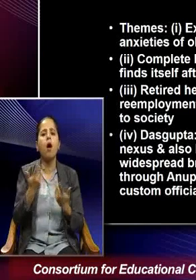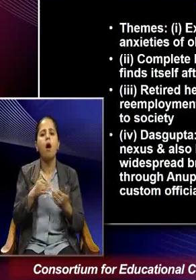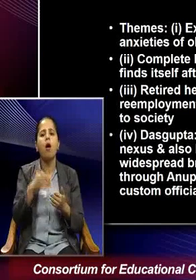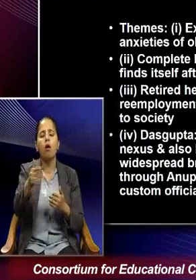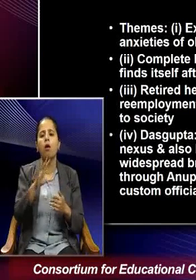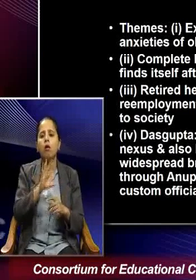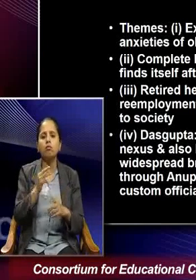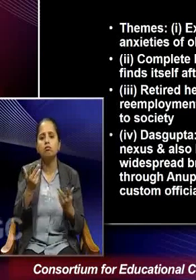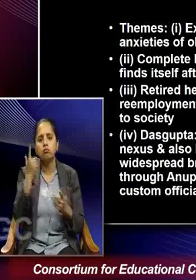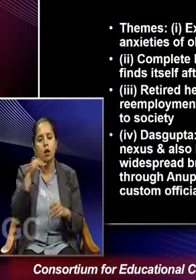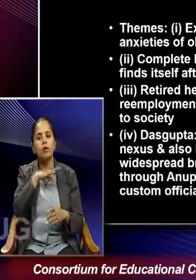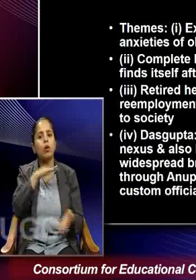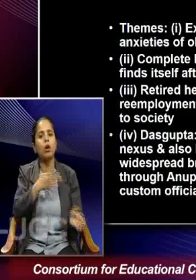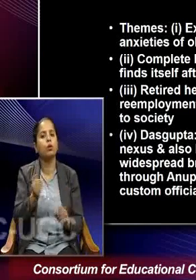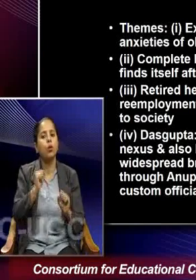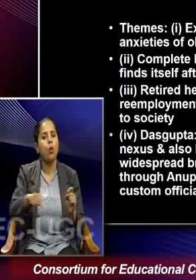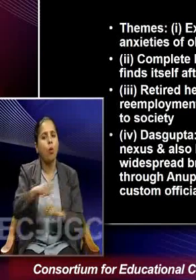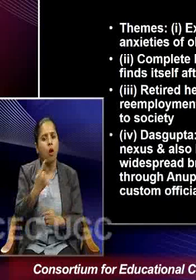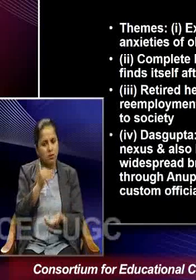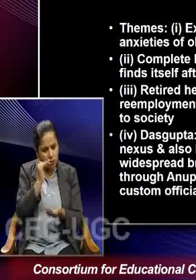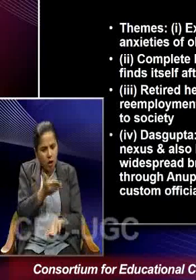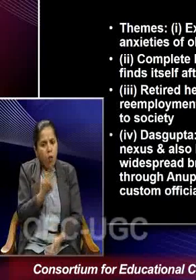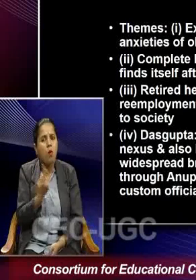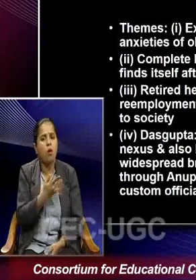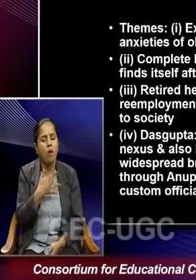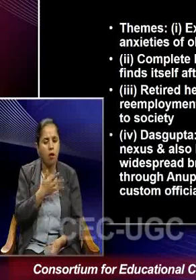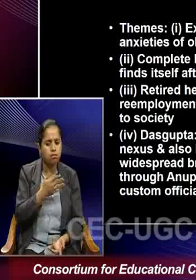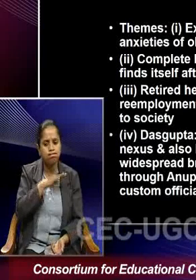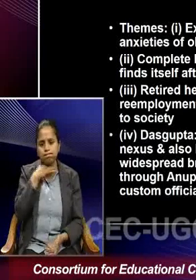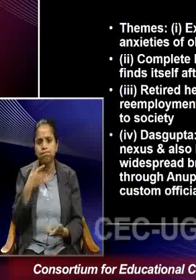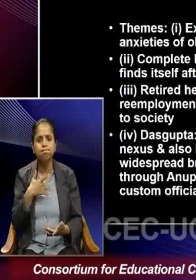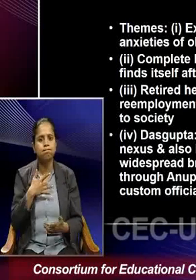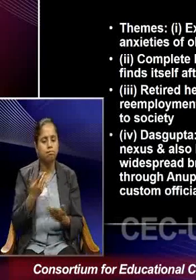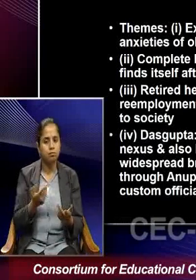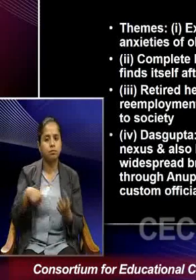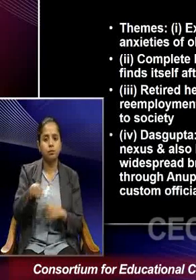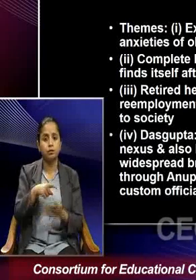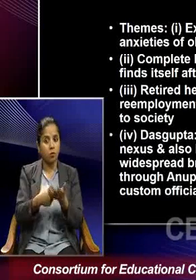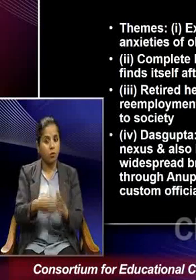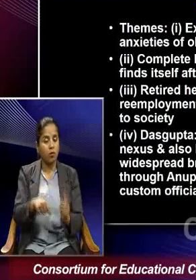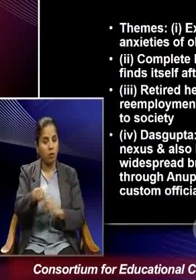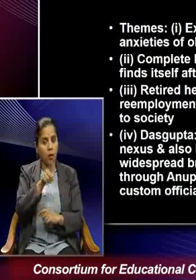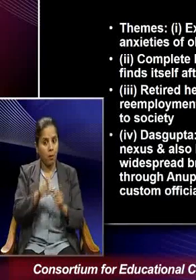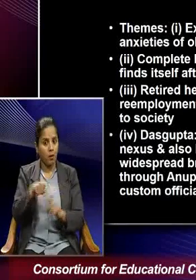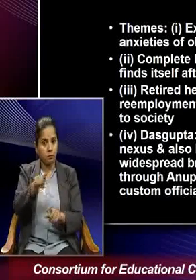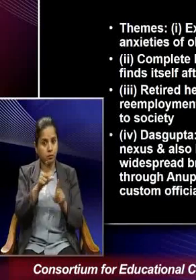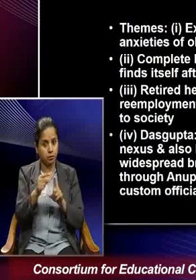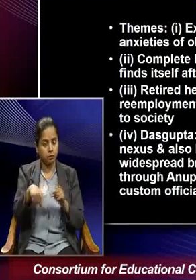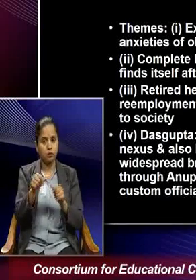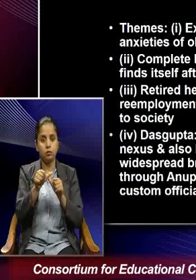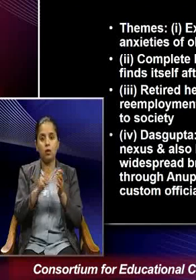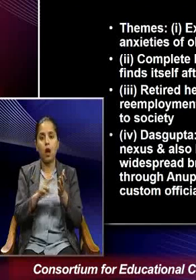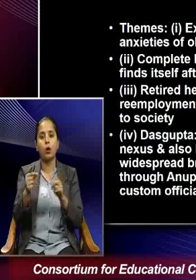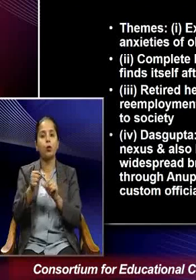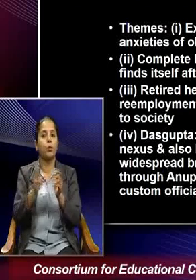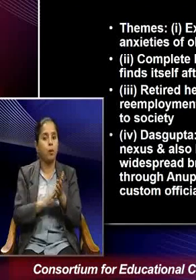after the death of their only son. And we find that the retired headmaster played by Anupam Kher is unable